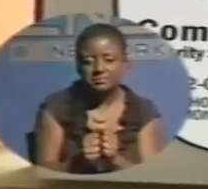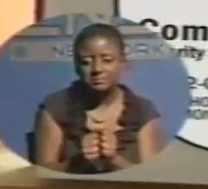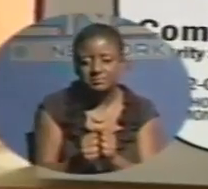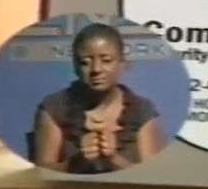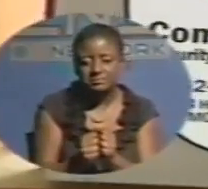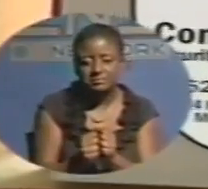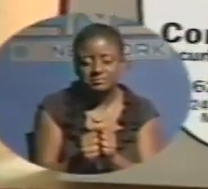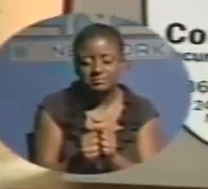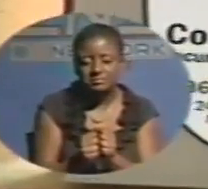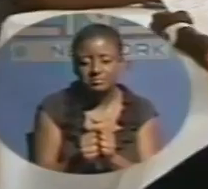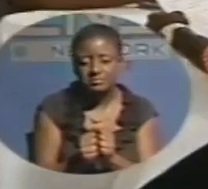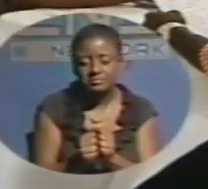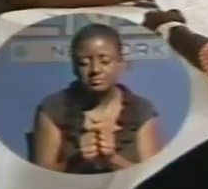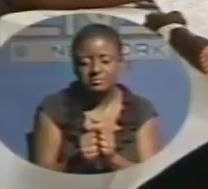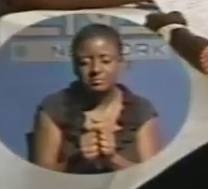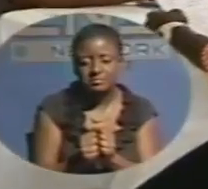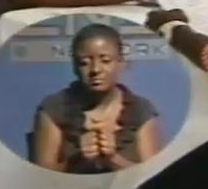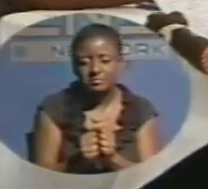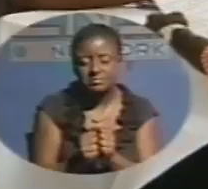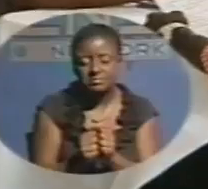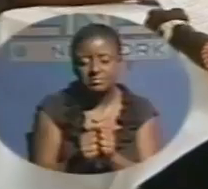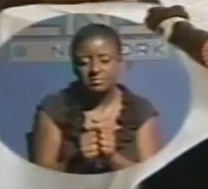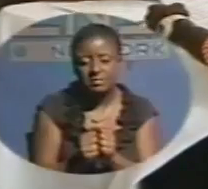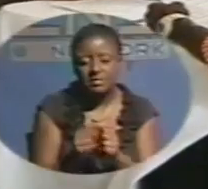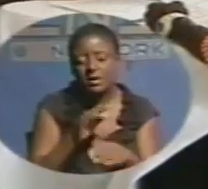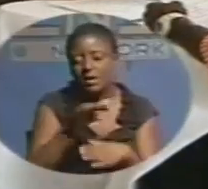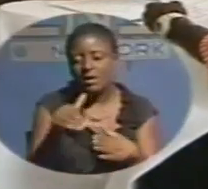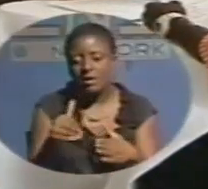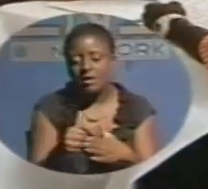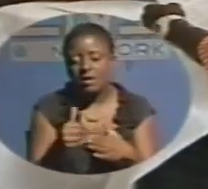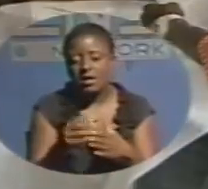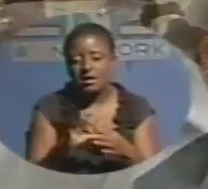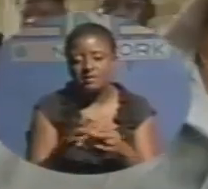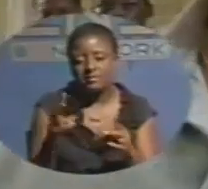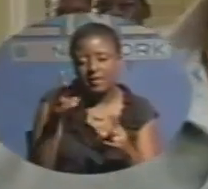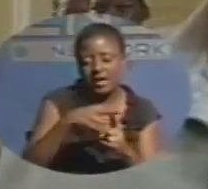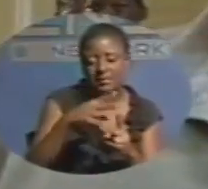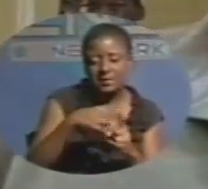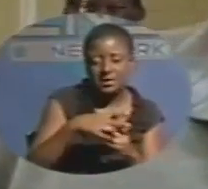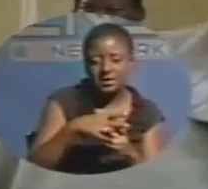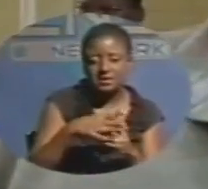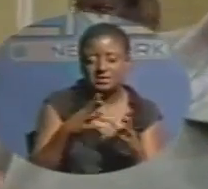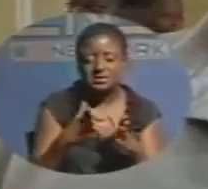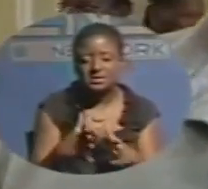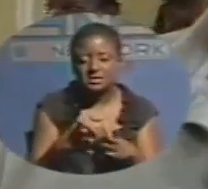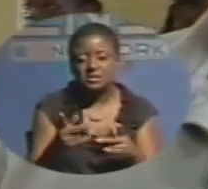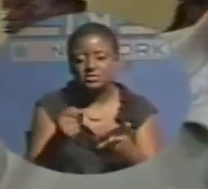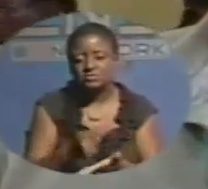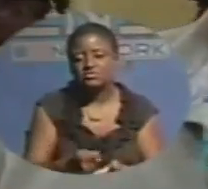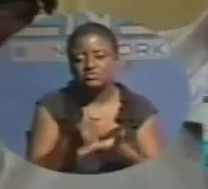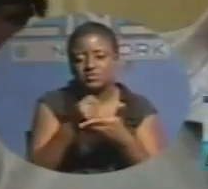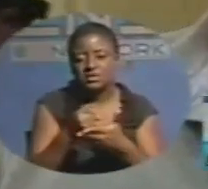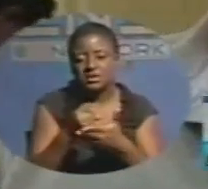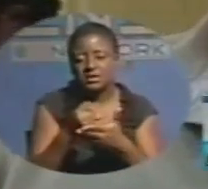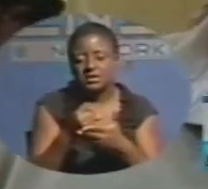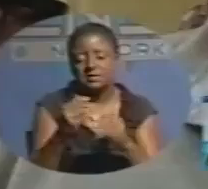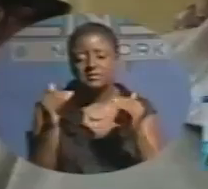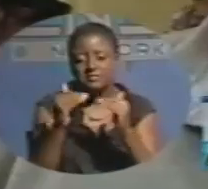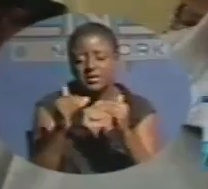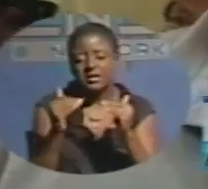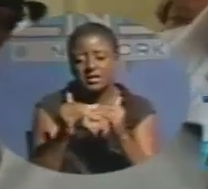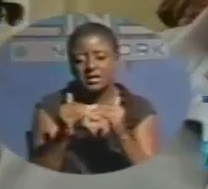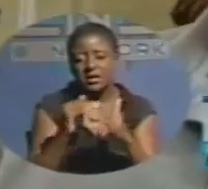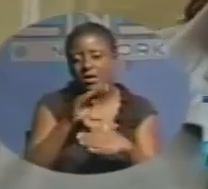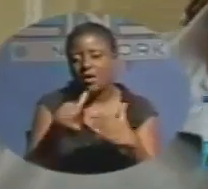Knows of Commando Security indicated that all of the applicants will be treated fairly. All that are qualified and all that are willing to be